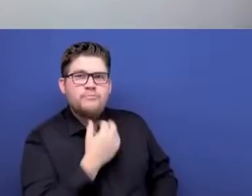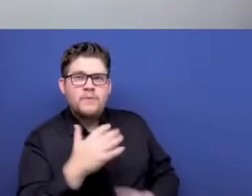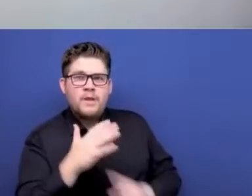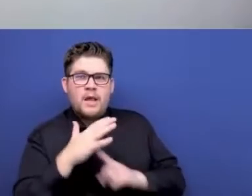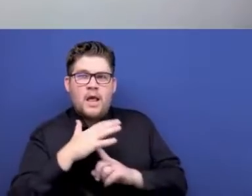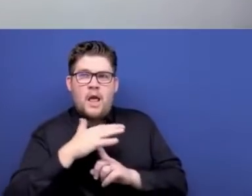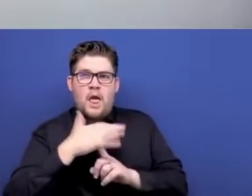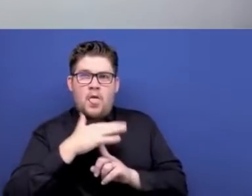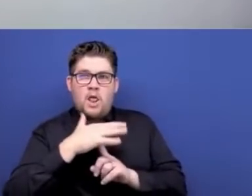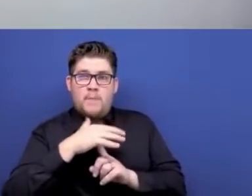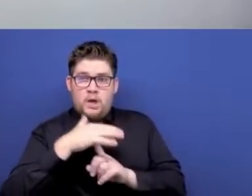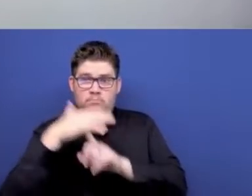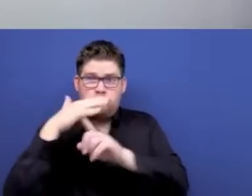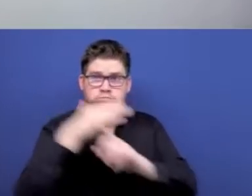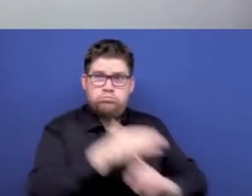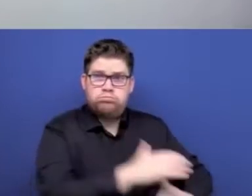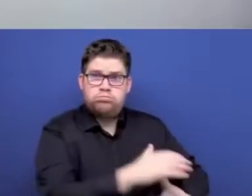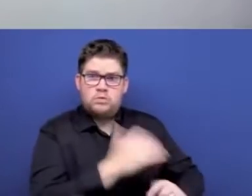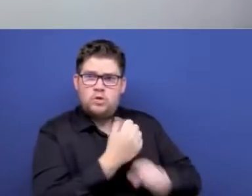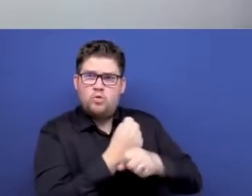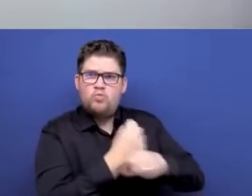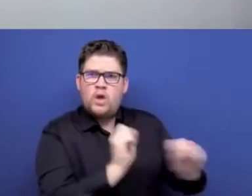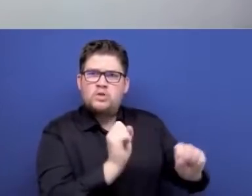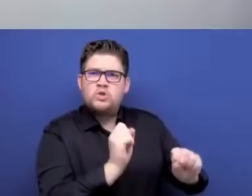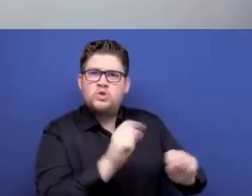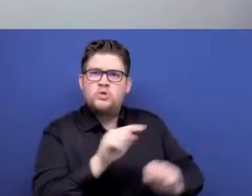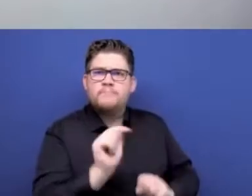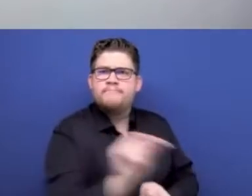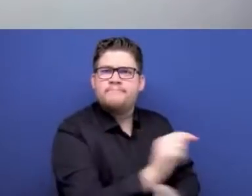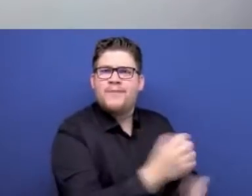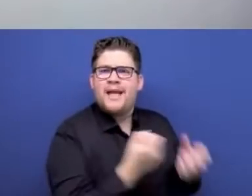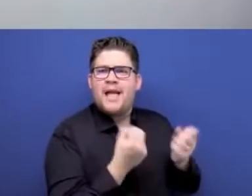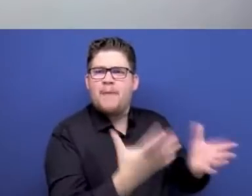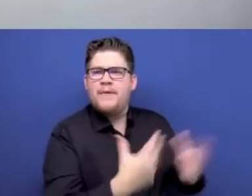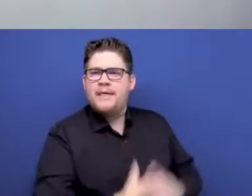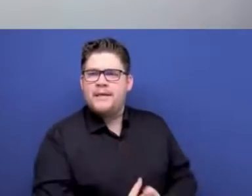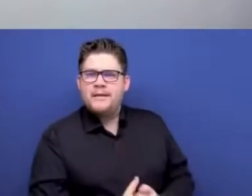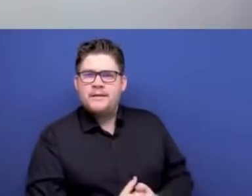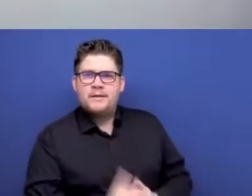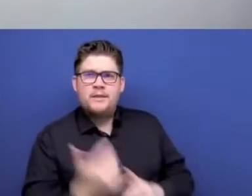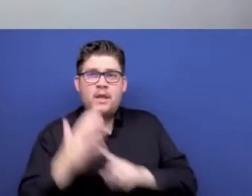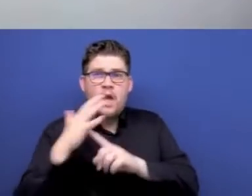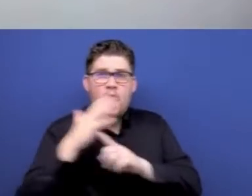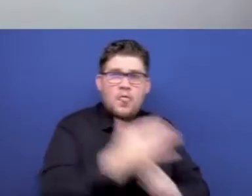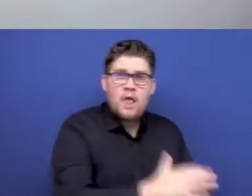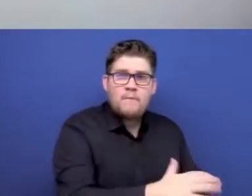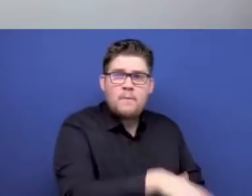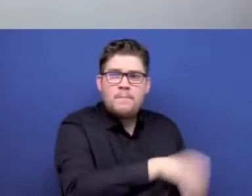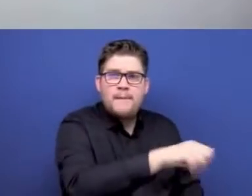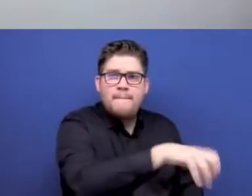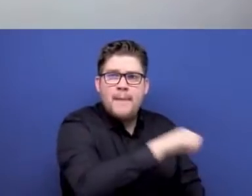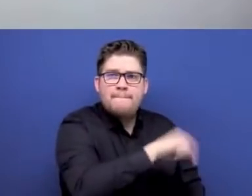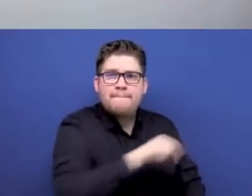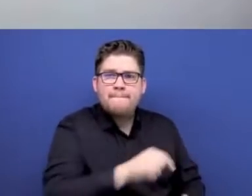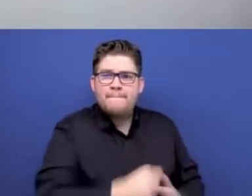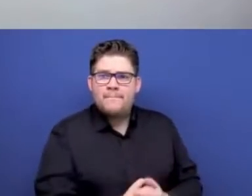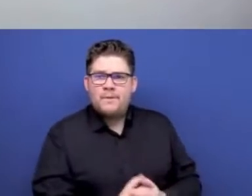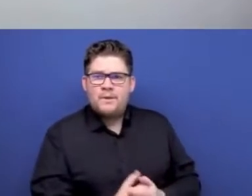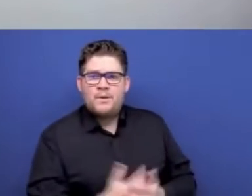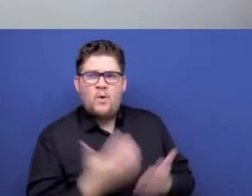what other methods of rescue may have been used for how many people, and why are people ignoring evacuation orders?